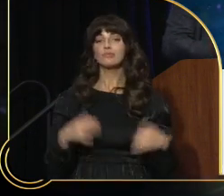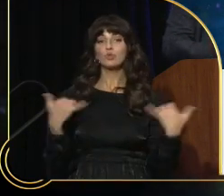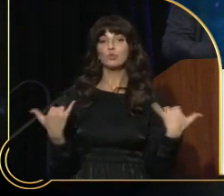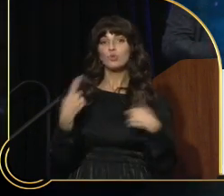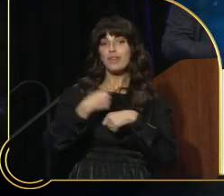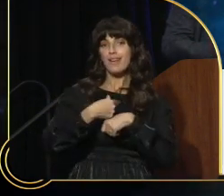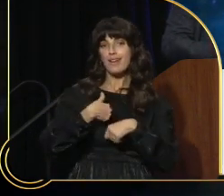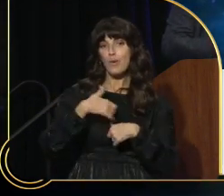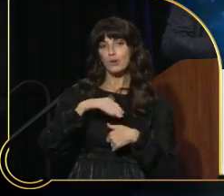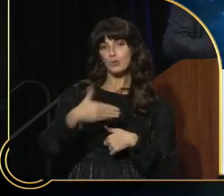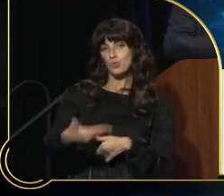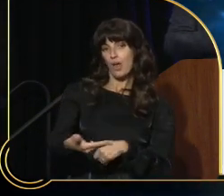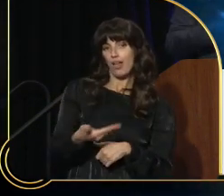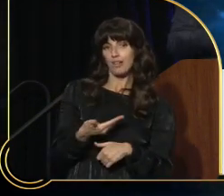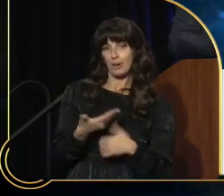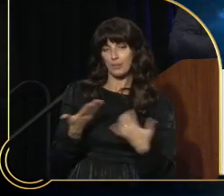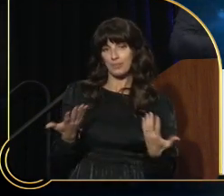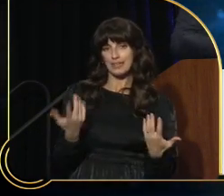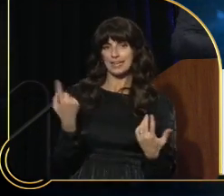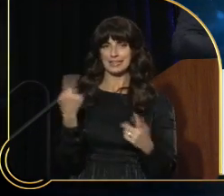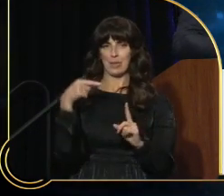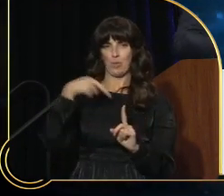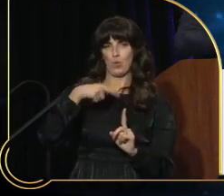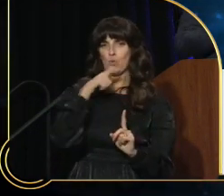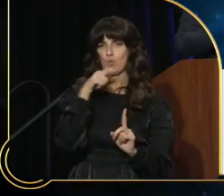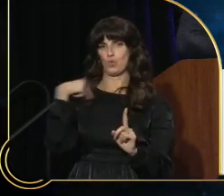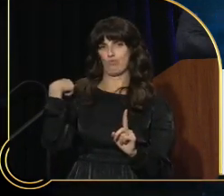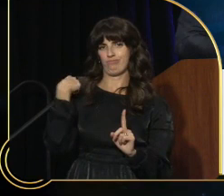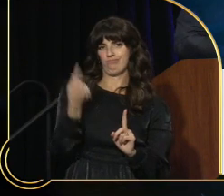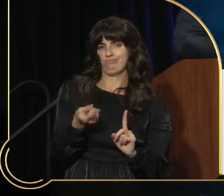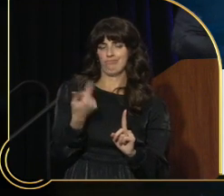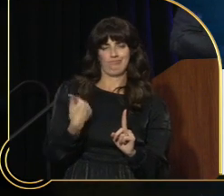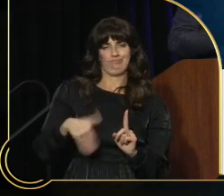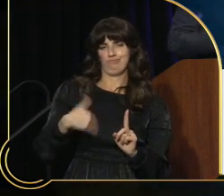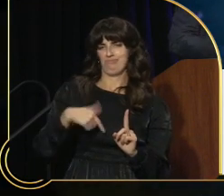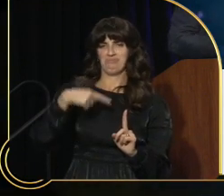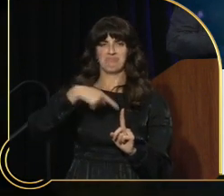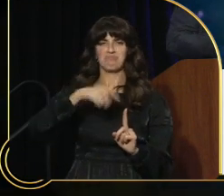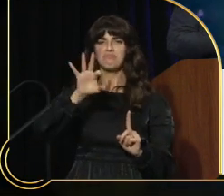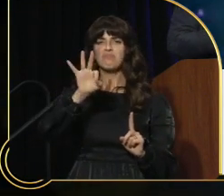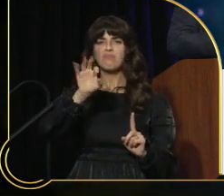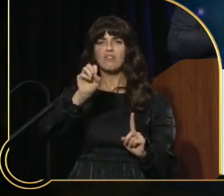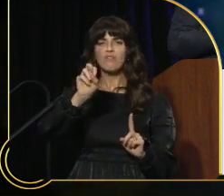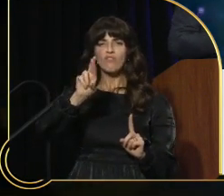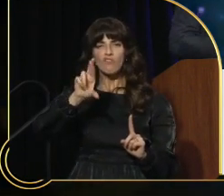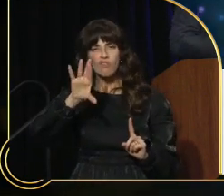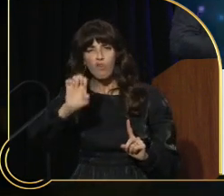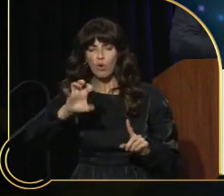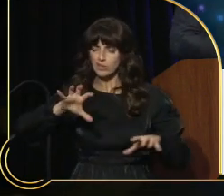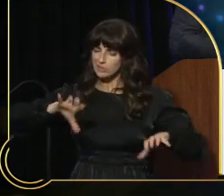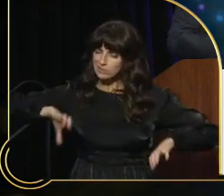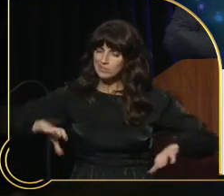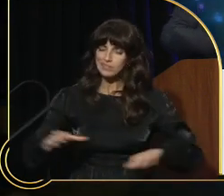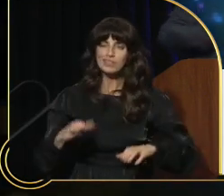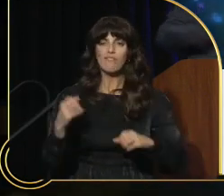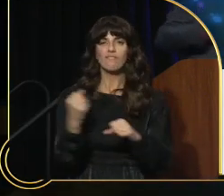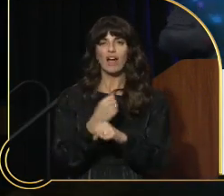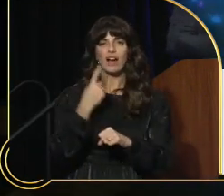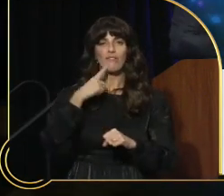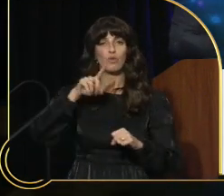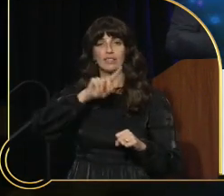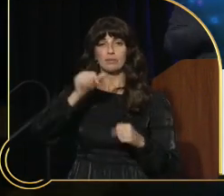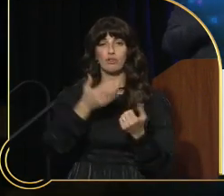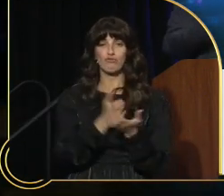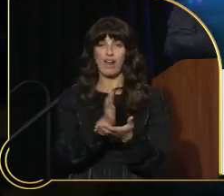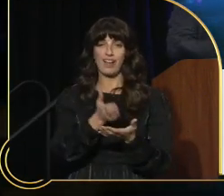gonna welcome someone who has been a force fighting for disability rights and in